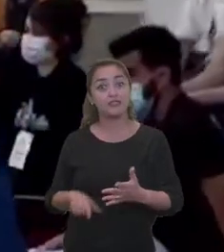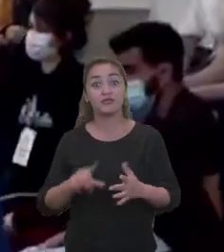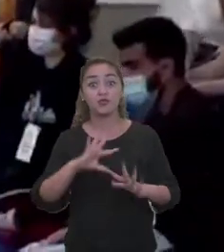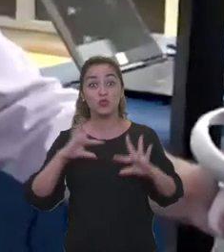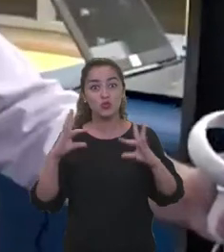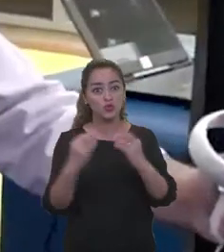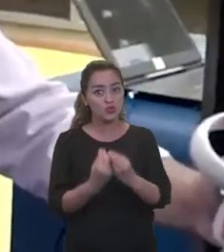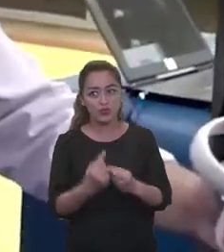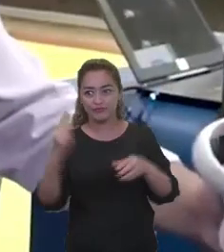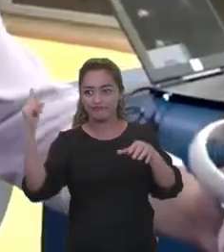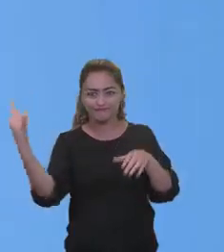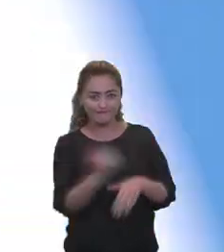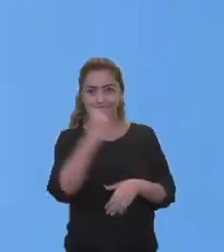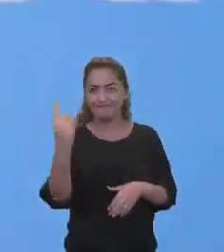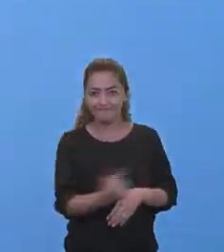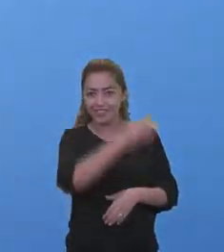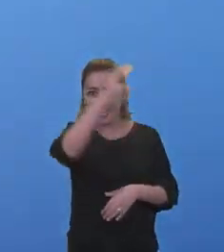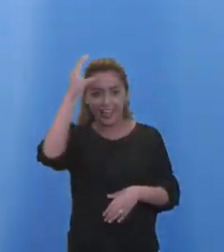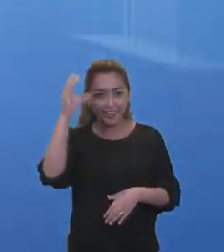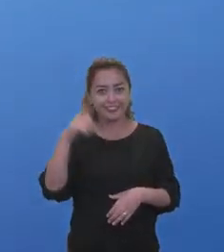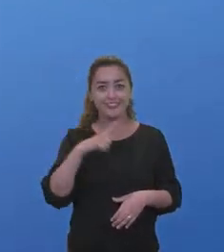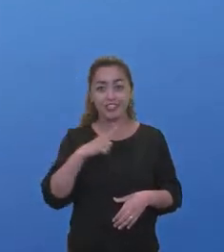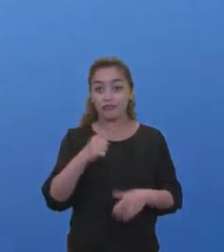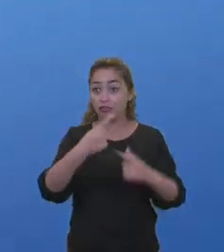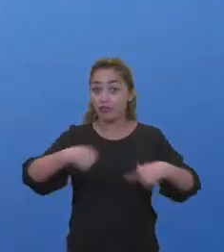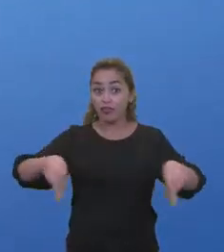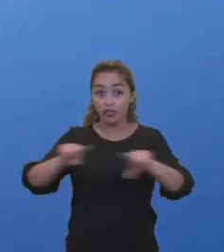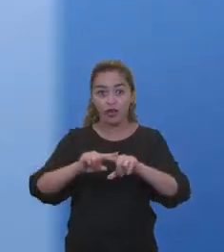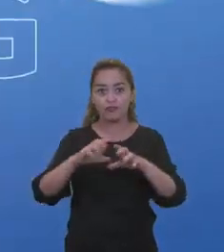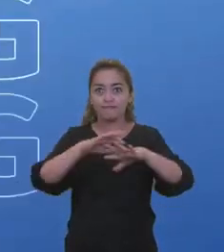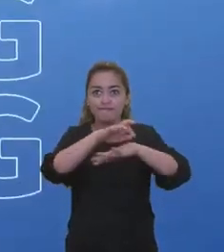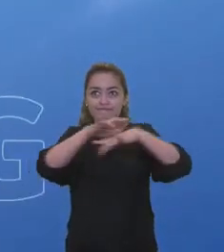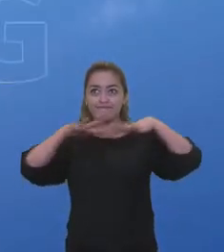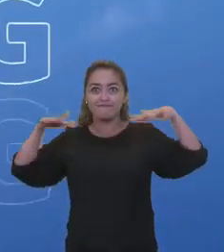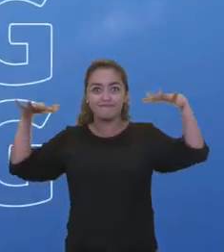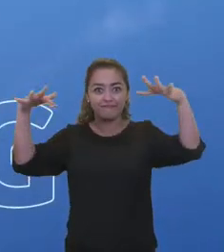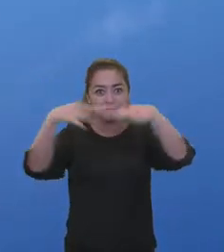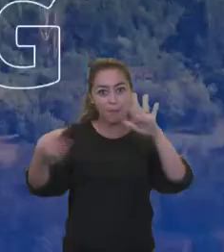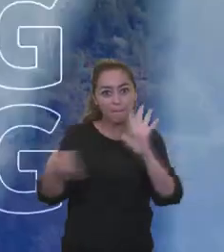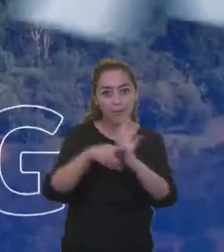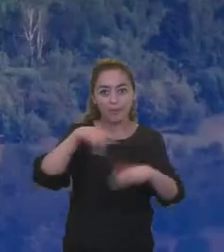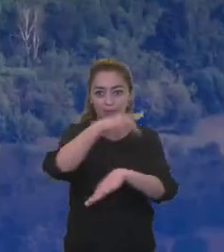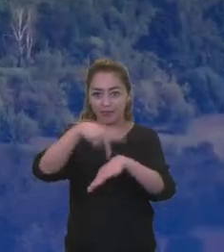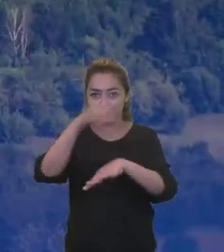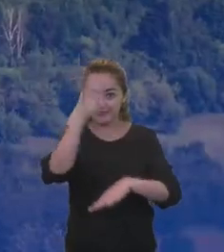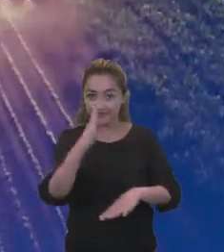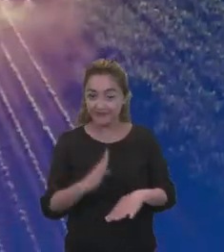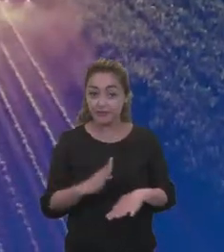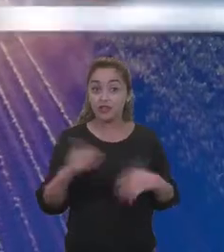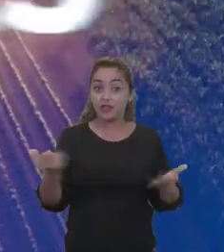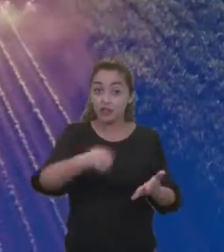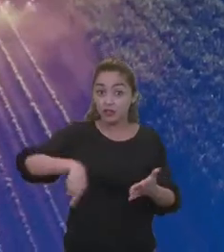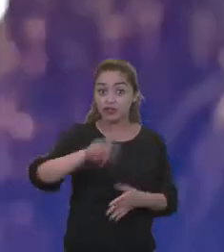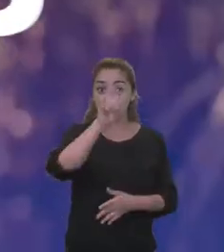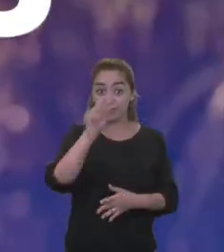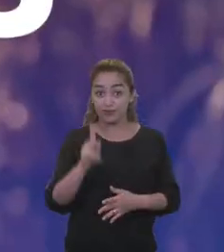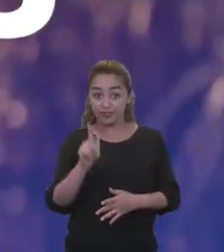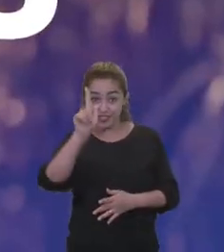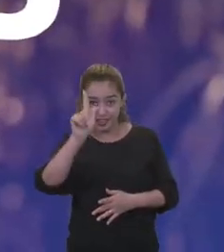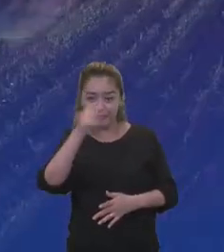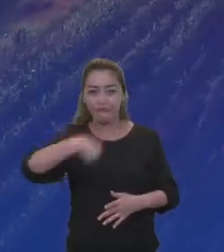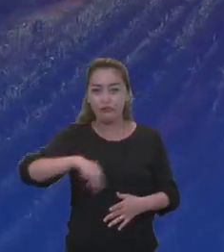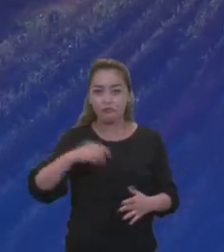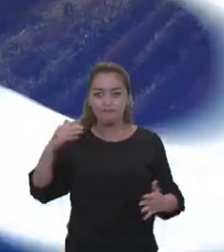and possibilities to our clients. We are the largest network in the country, and with 5G, we're going to